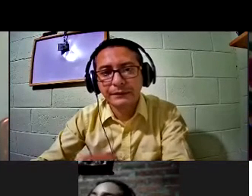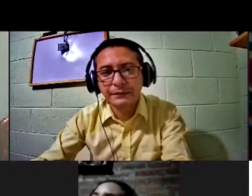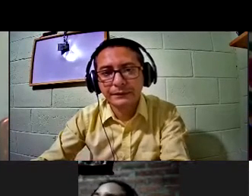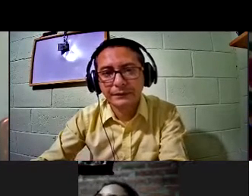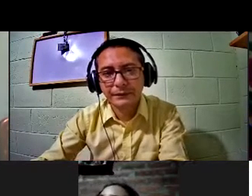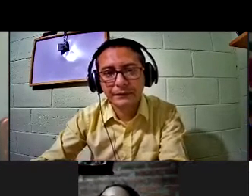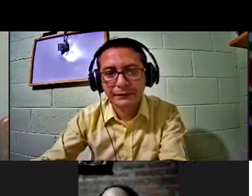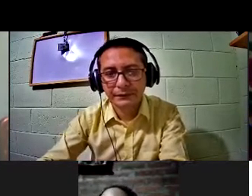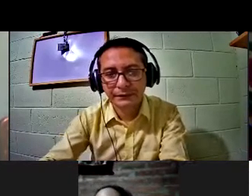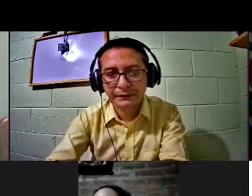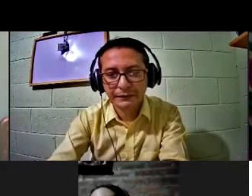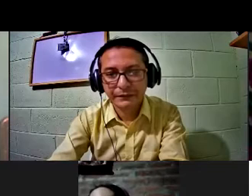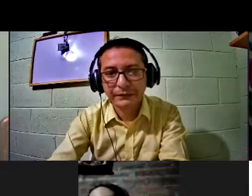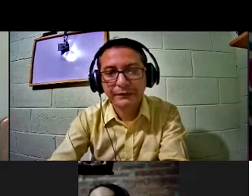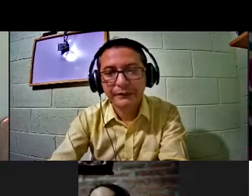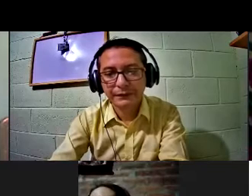Nothing traffic.